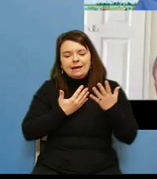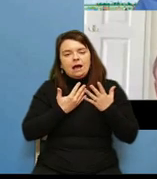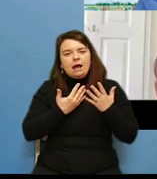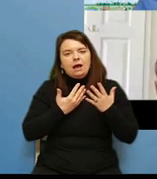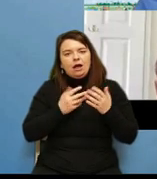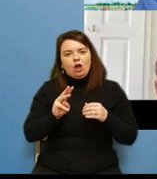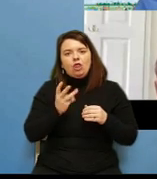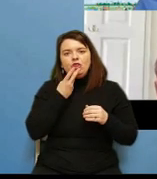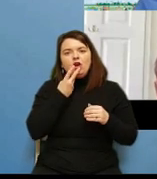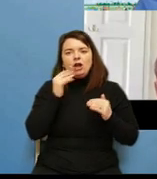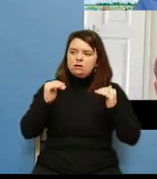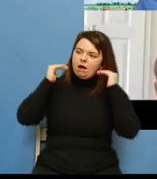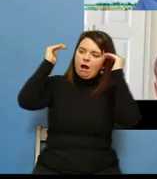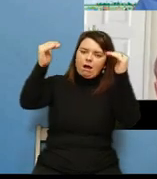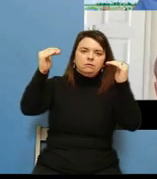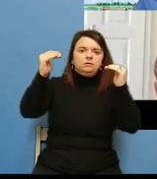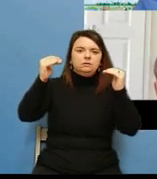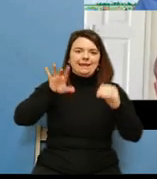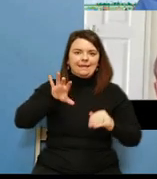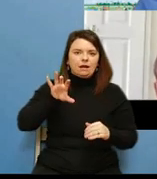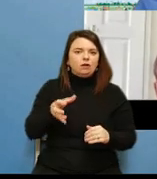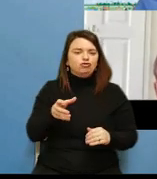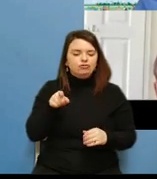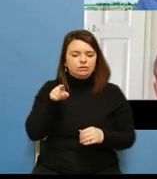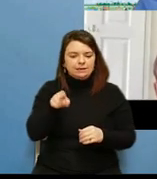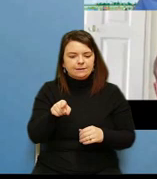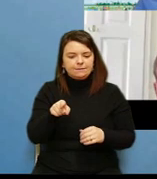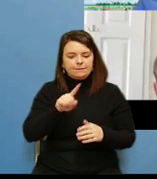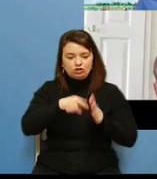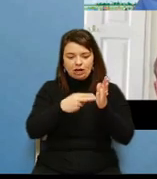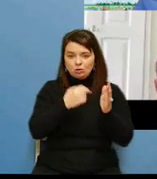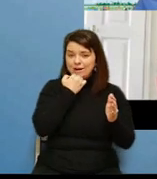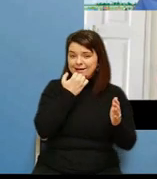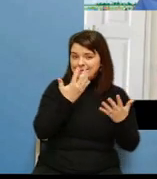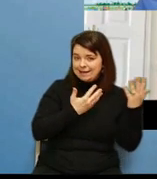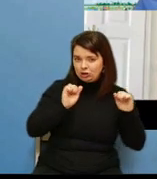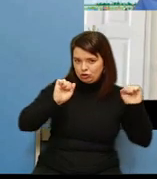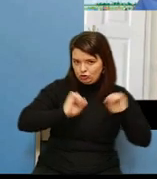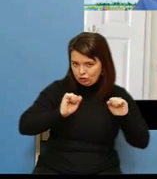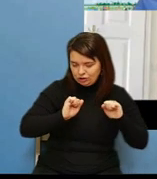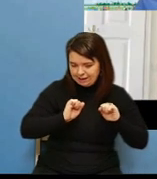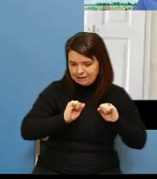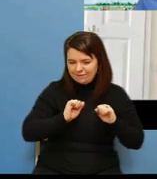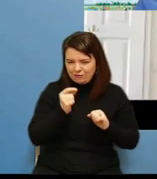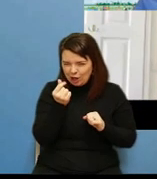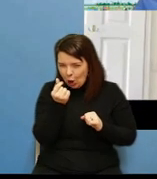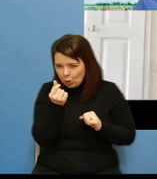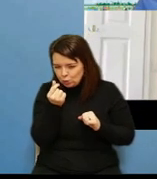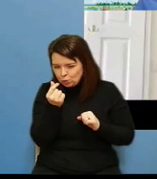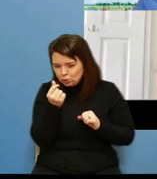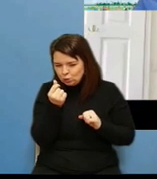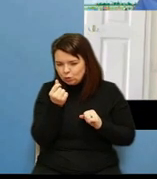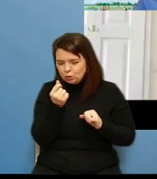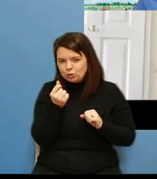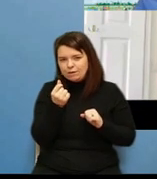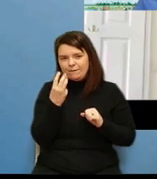January data, we might have got off third highest step in the country on anxiolytics and hypnotics. We haven't got to January data yet.